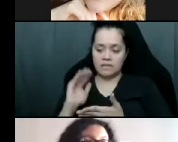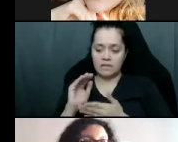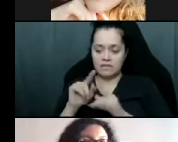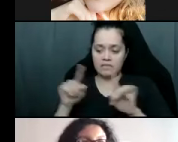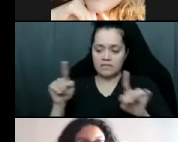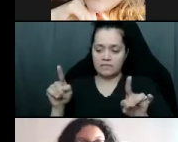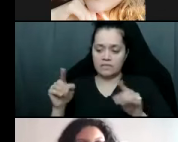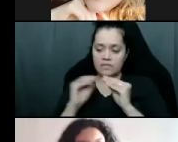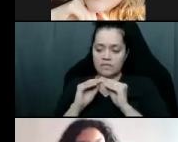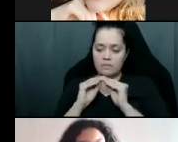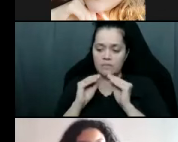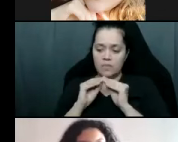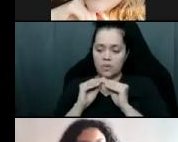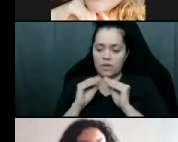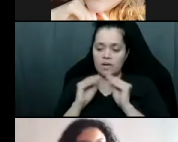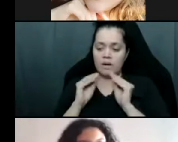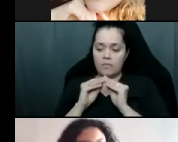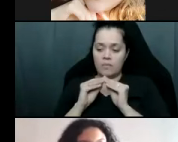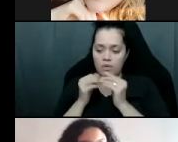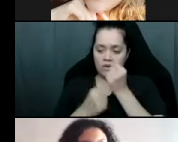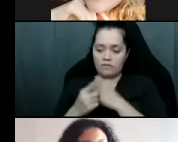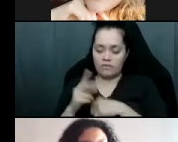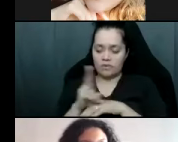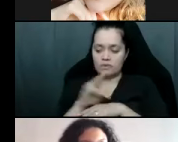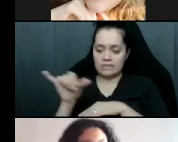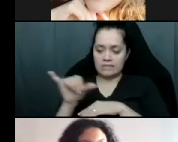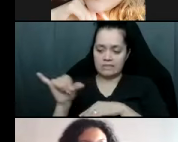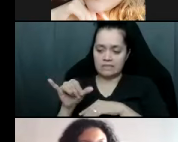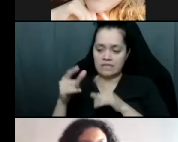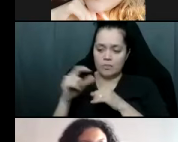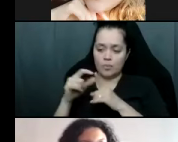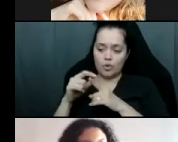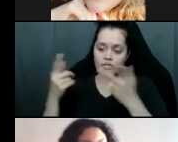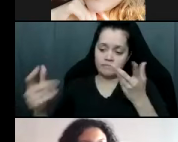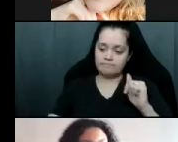and more everybody using the same words.